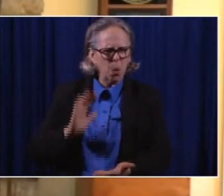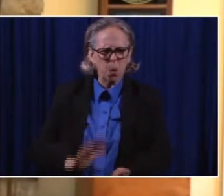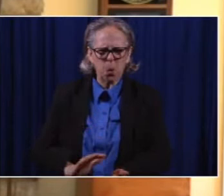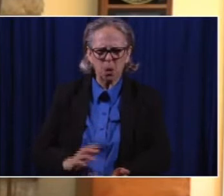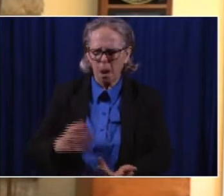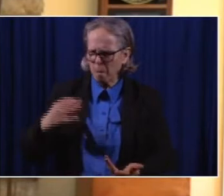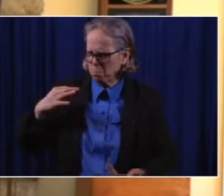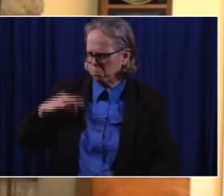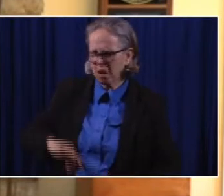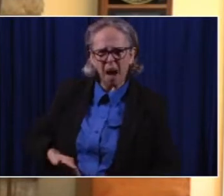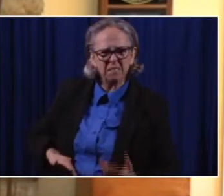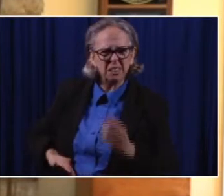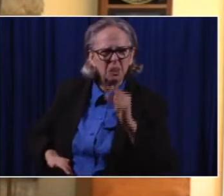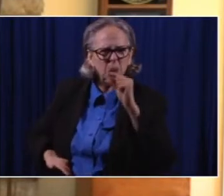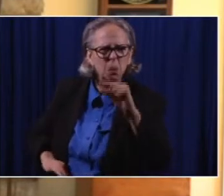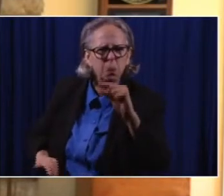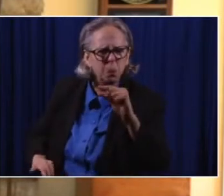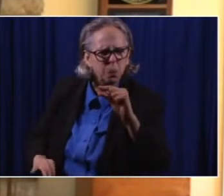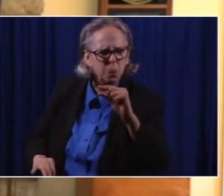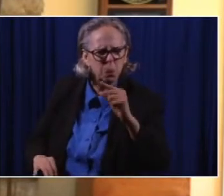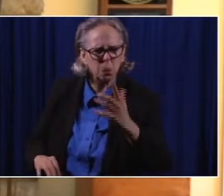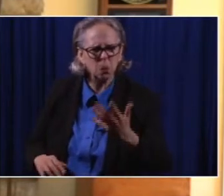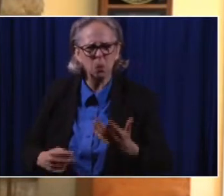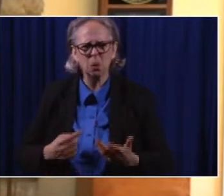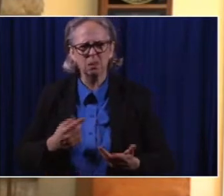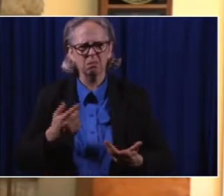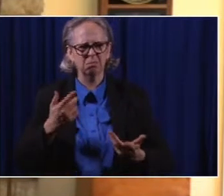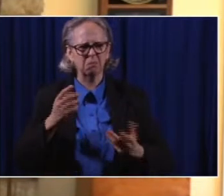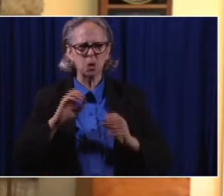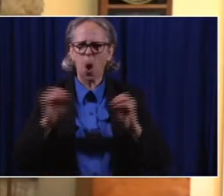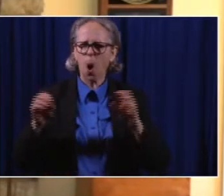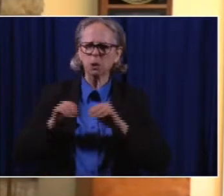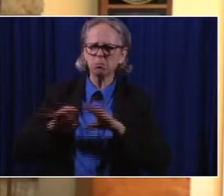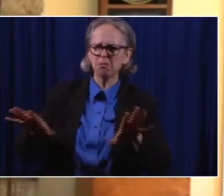that there's not spread at bars and restaurants.